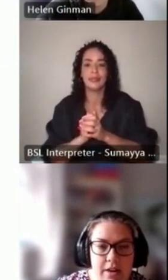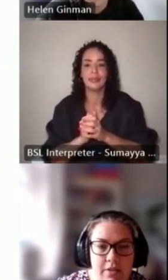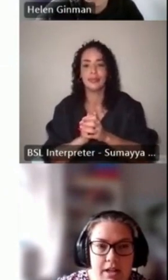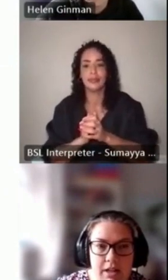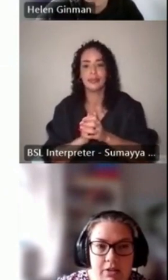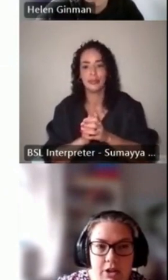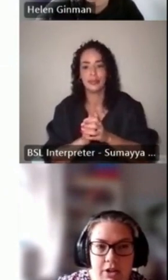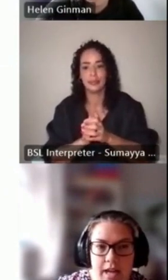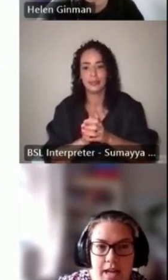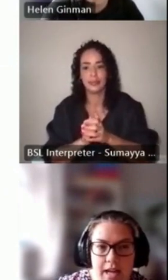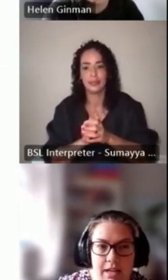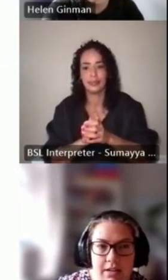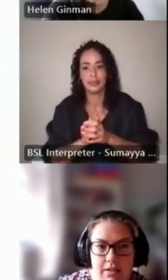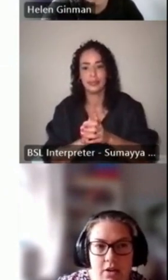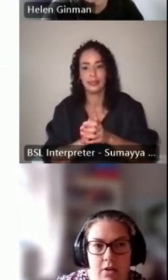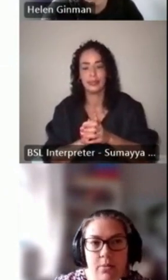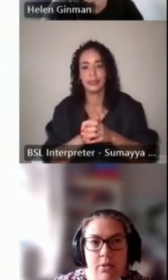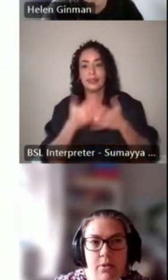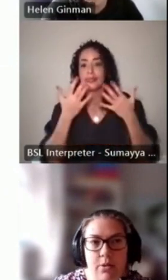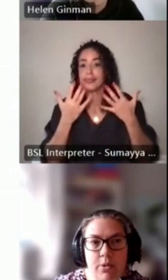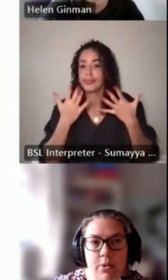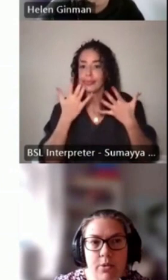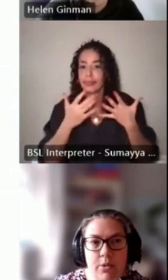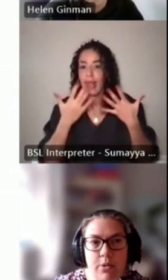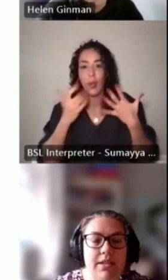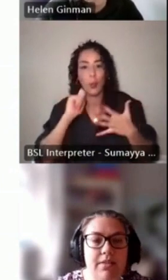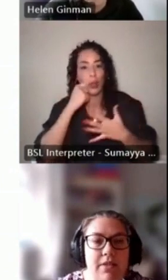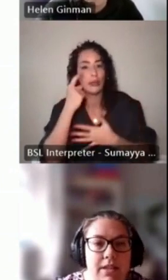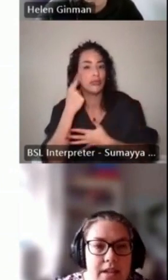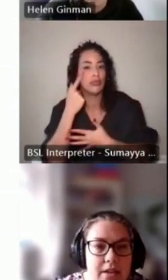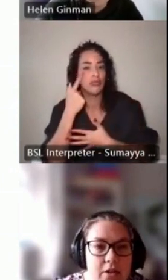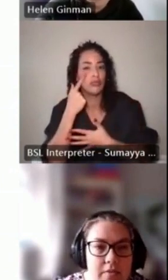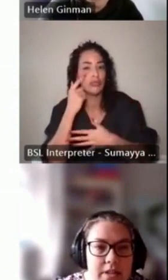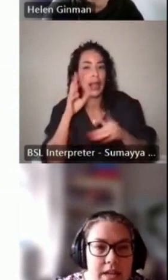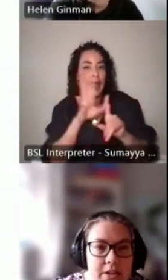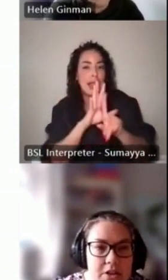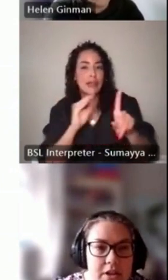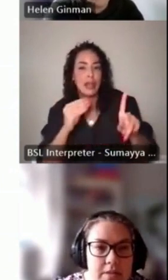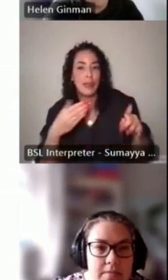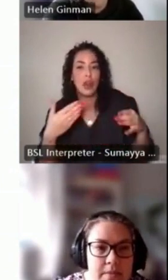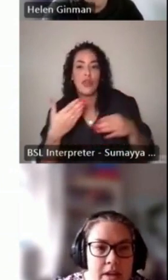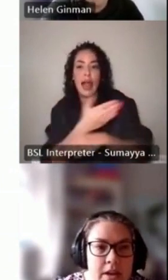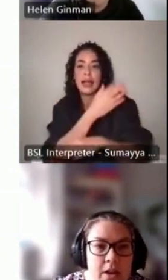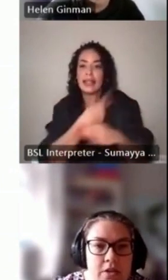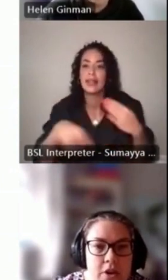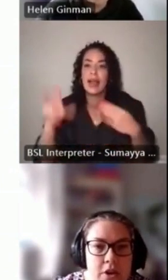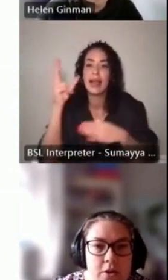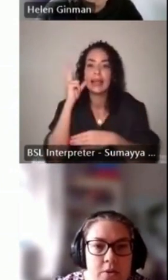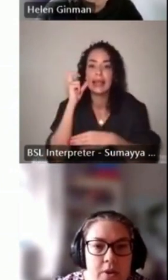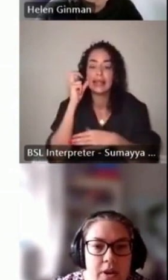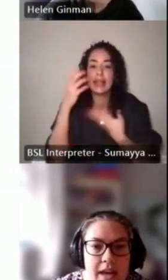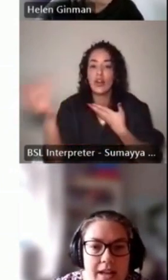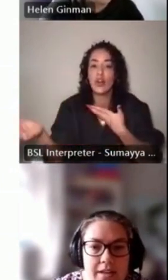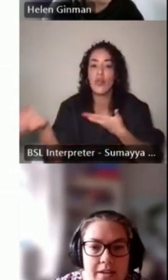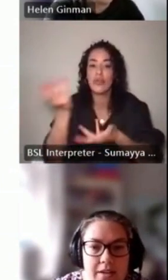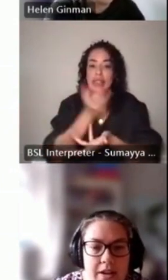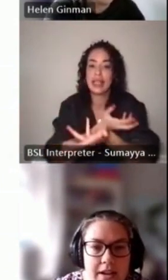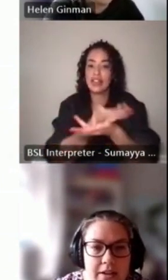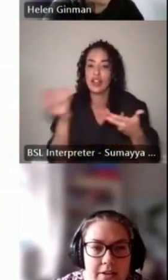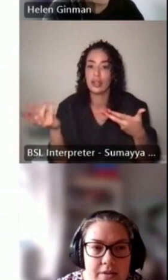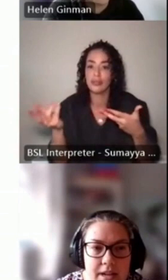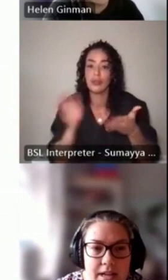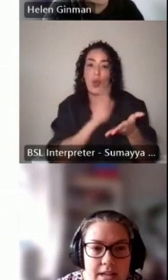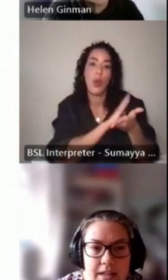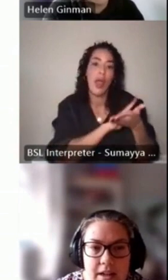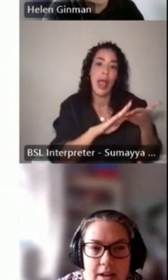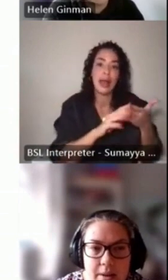now we're going to have a little look at an example of an active listening conversation. So Helen and